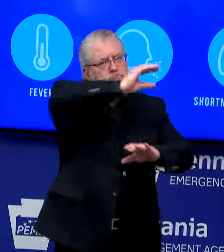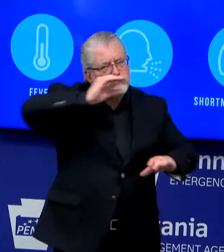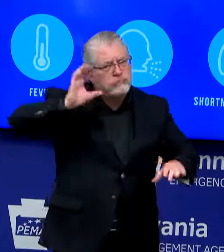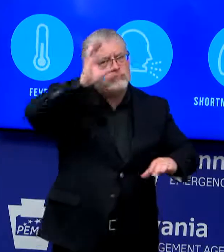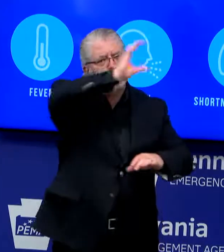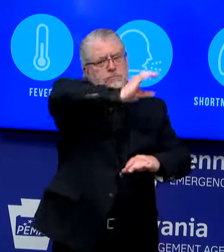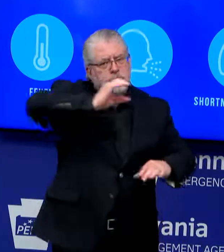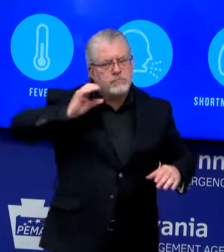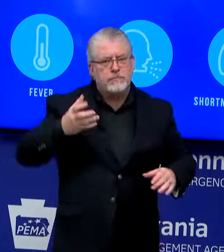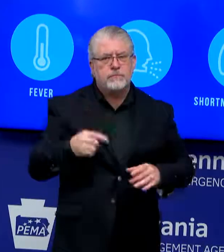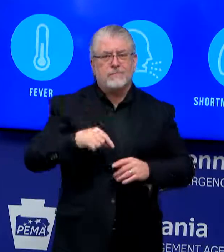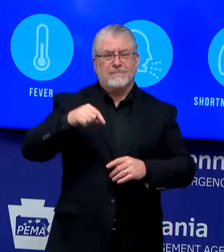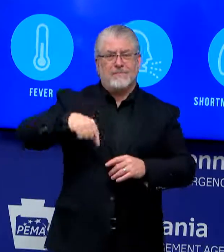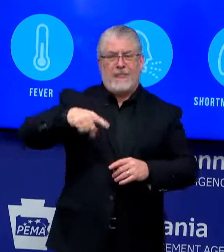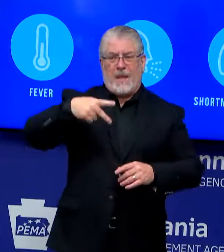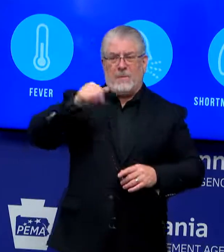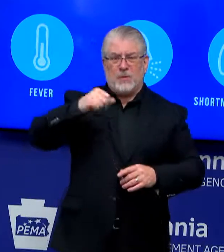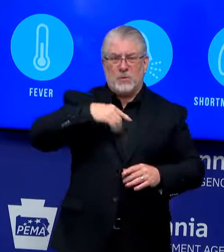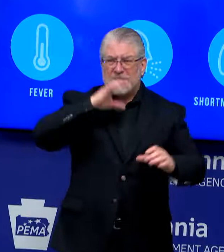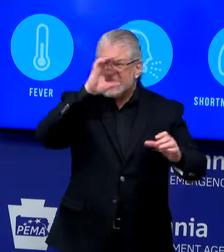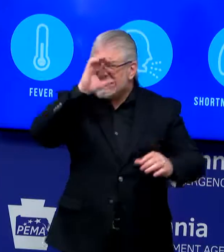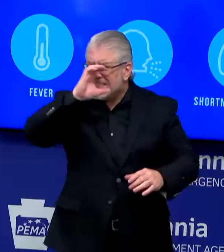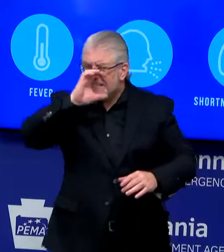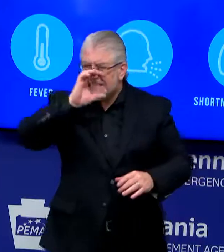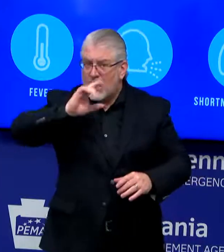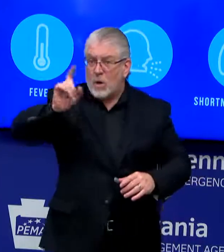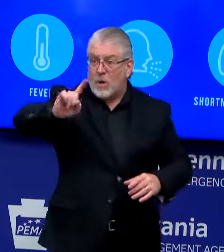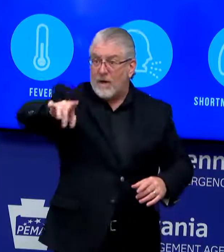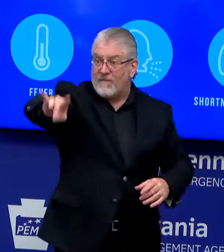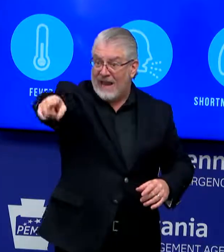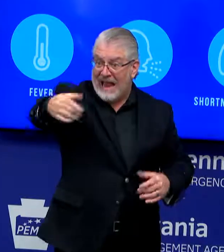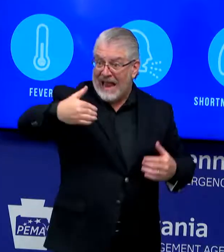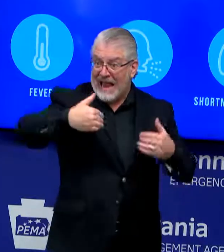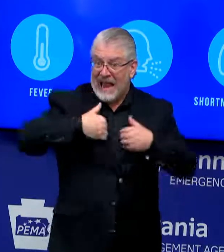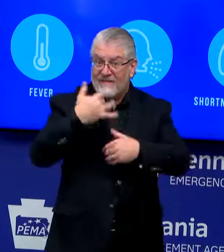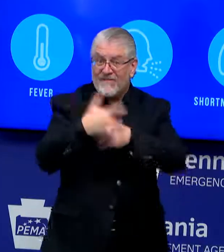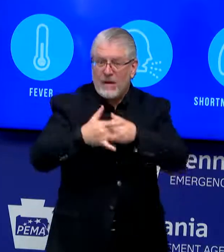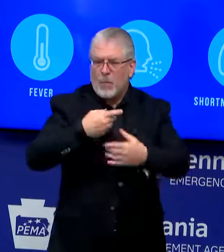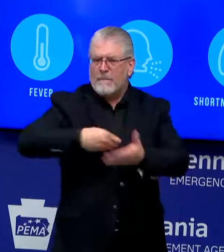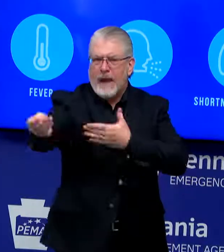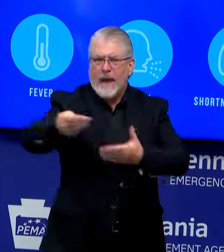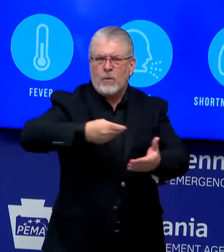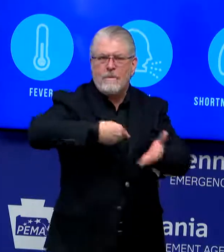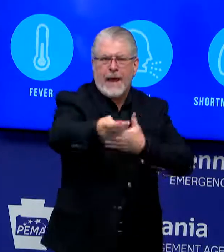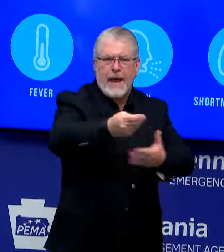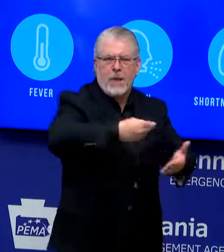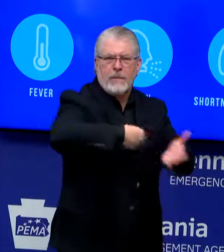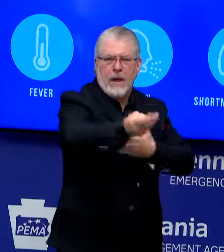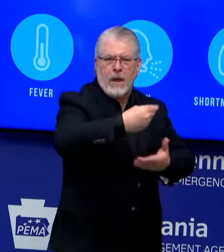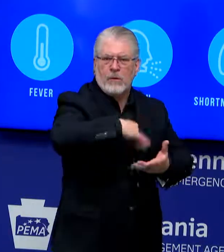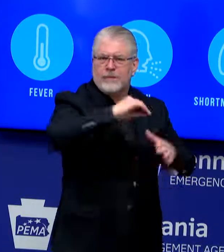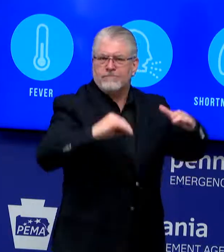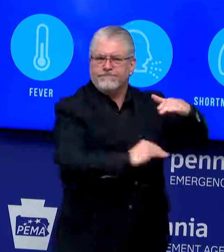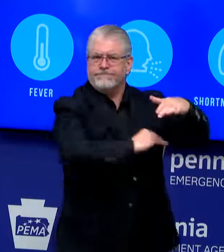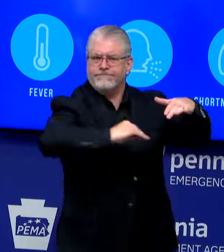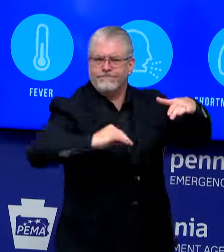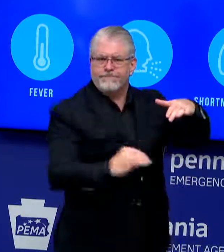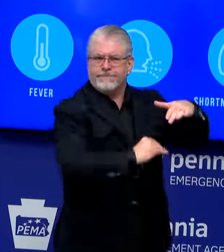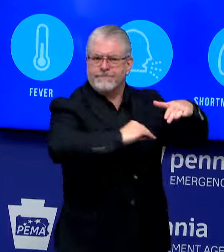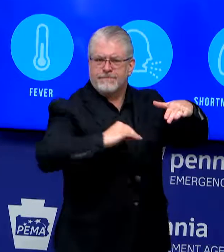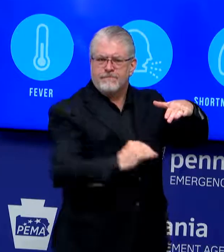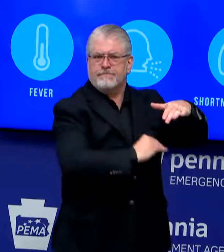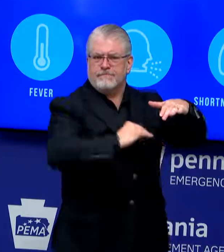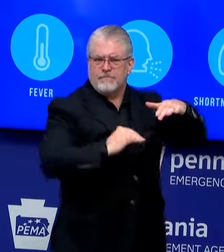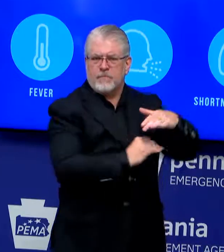to purchase those type of materials, such as the N95 masks, gowns, ventilators, and we